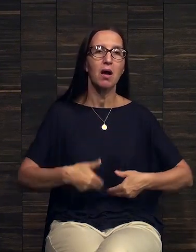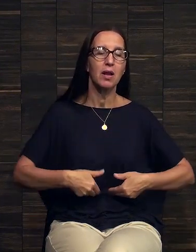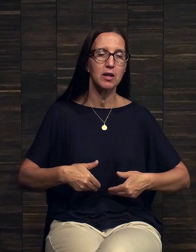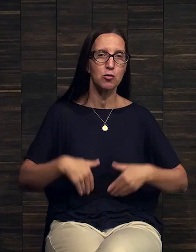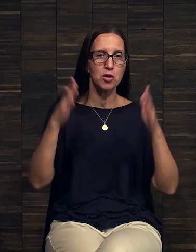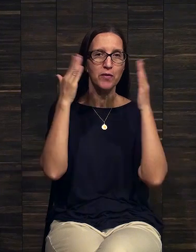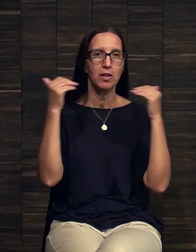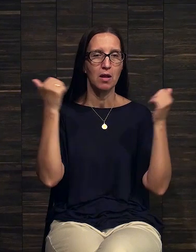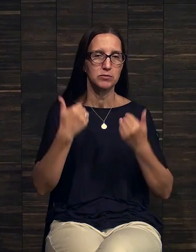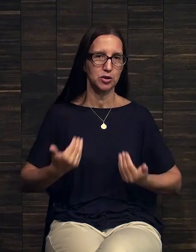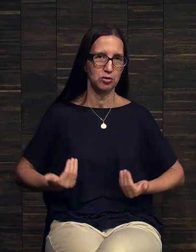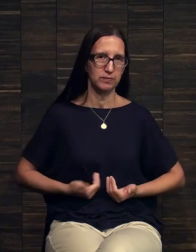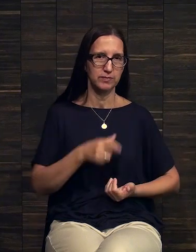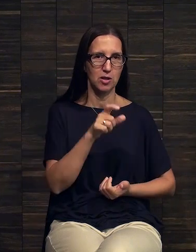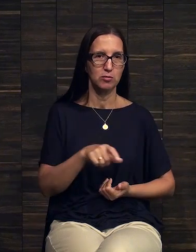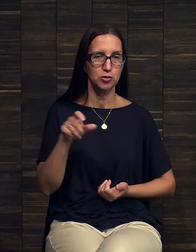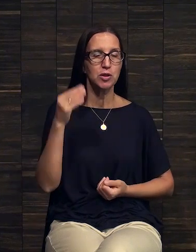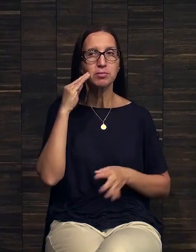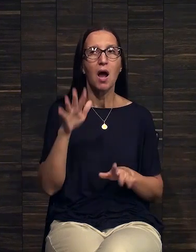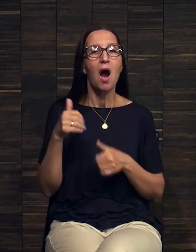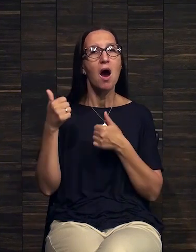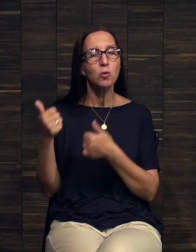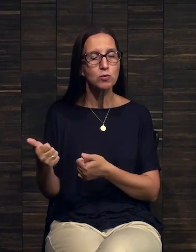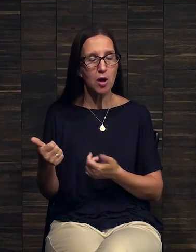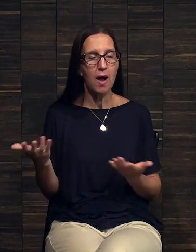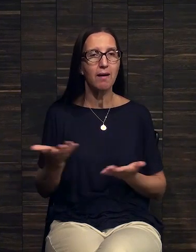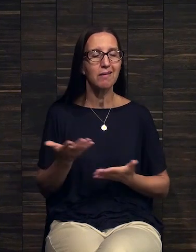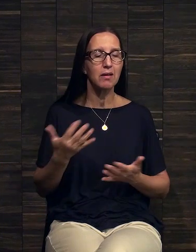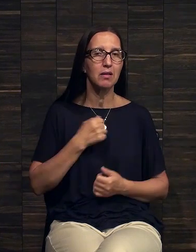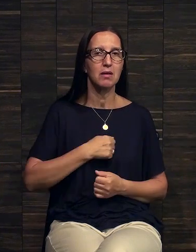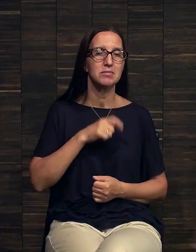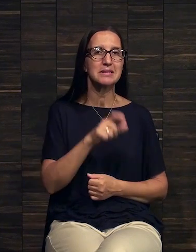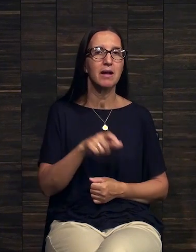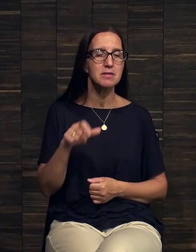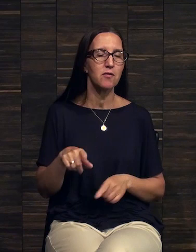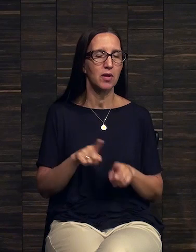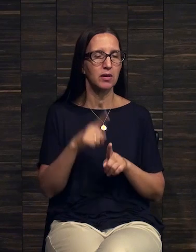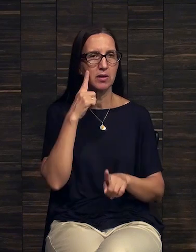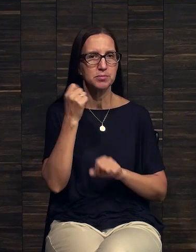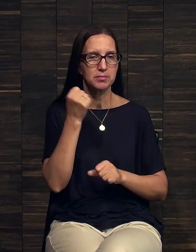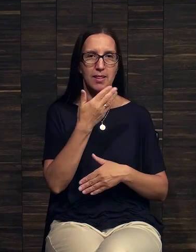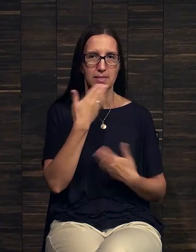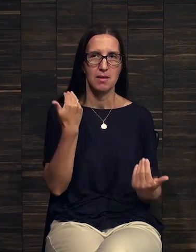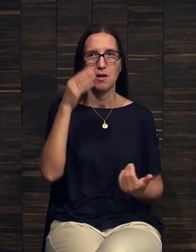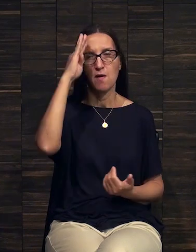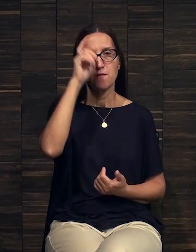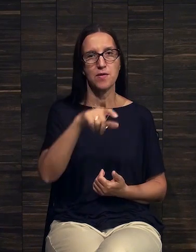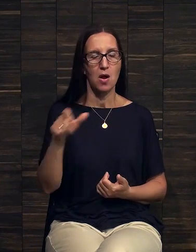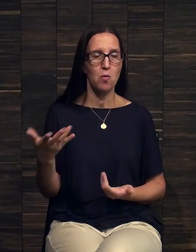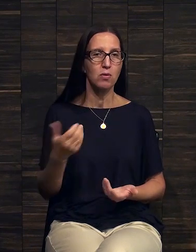U.S. soldiers saving starving Vietnamese people, but no